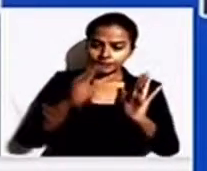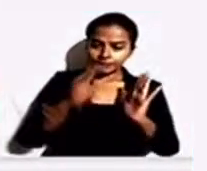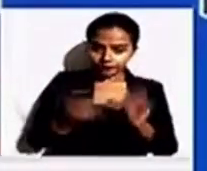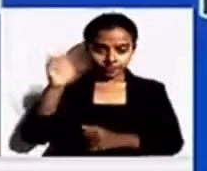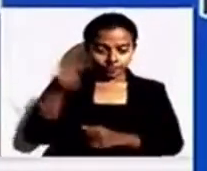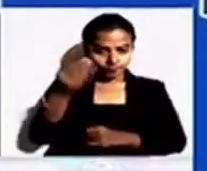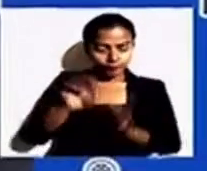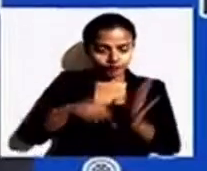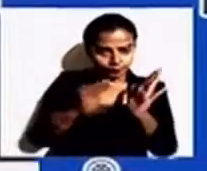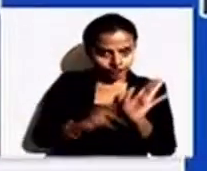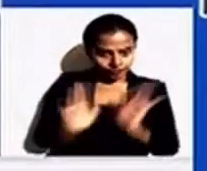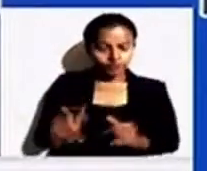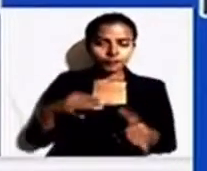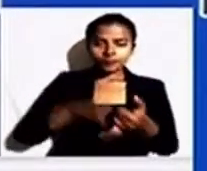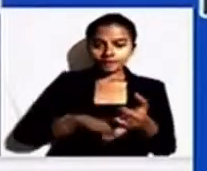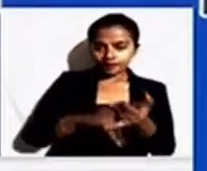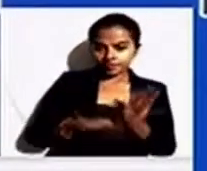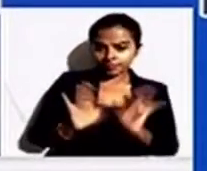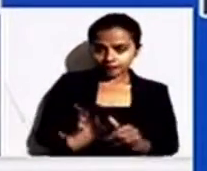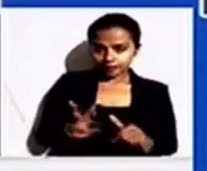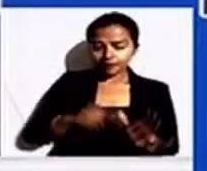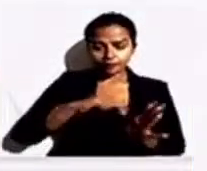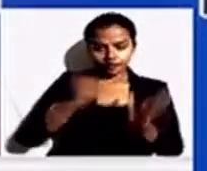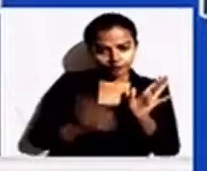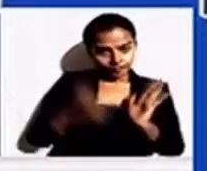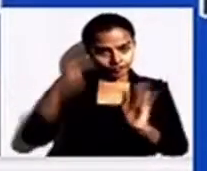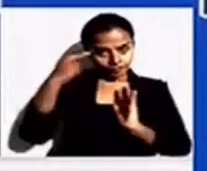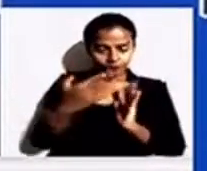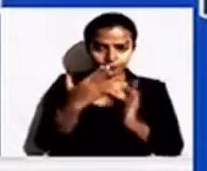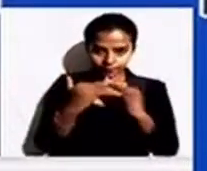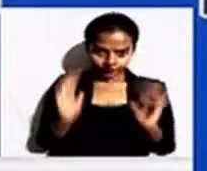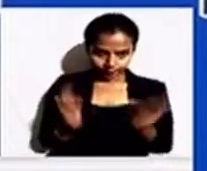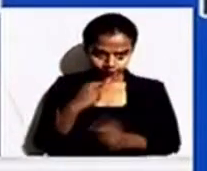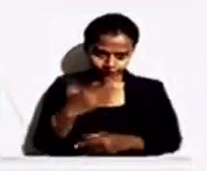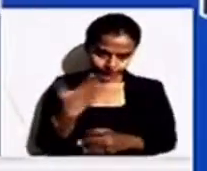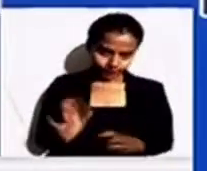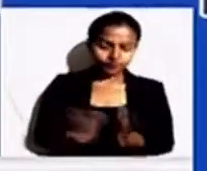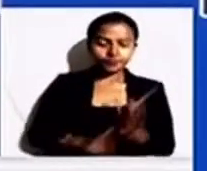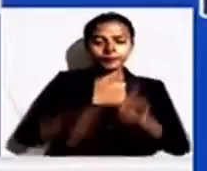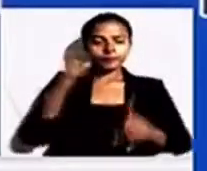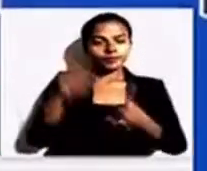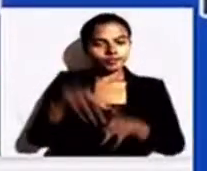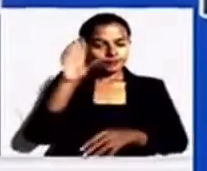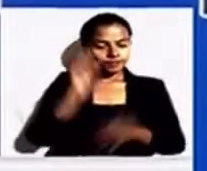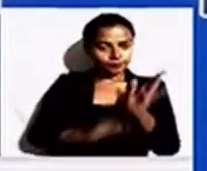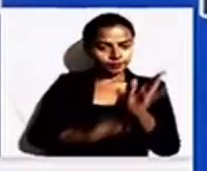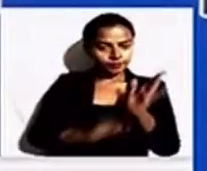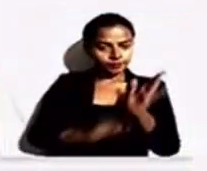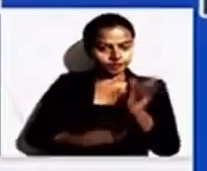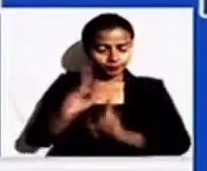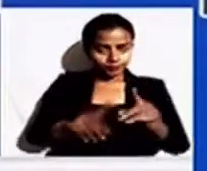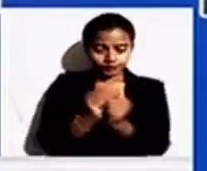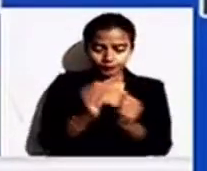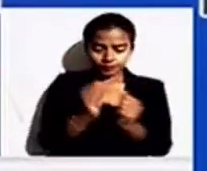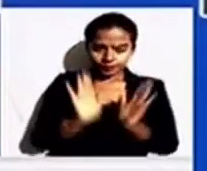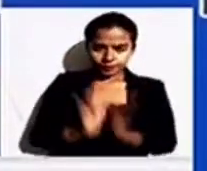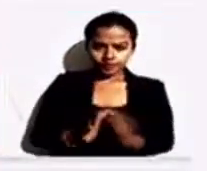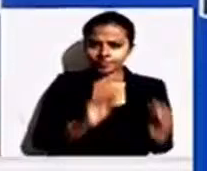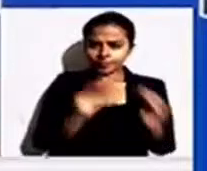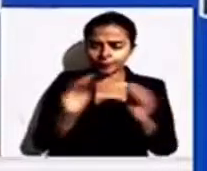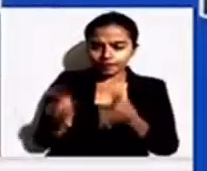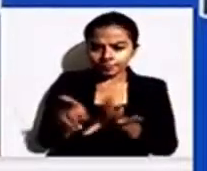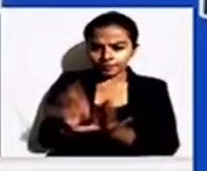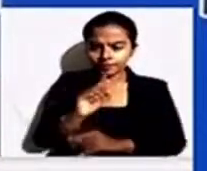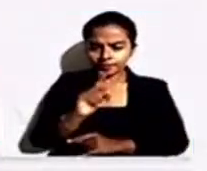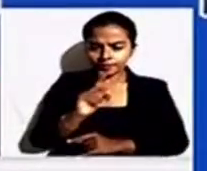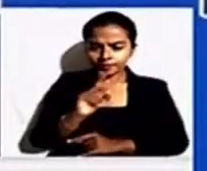tuition can commence in July. The Ministry of Education has initiated a program to facilitate this process where 10,000 rupees will be issued to each